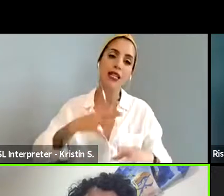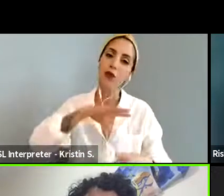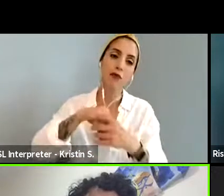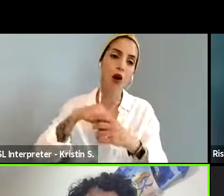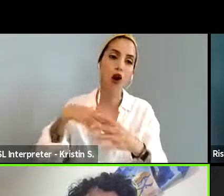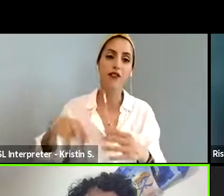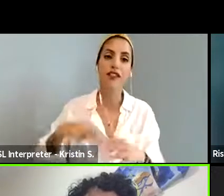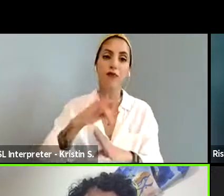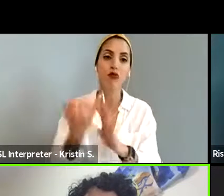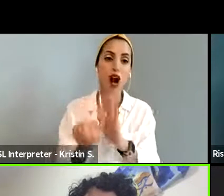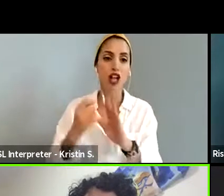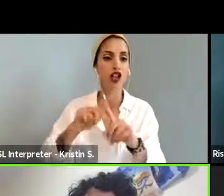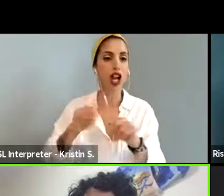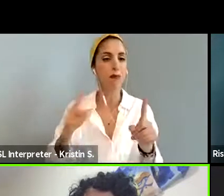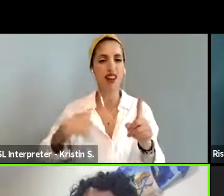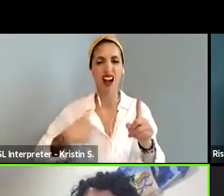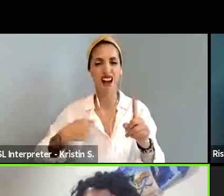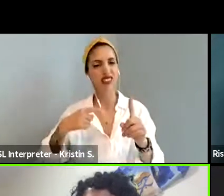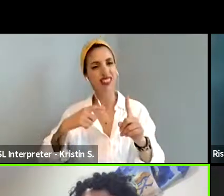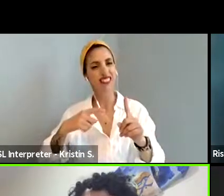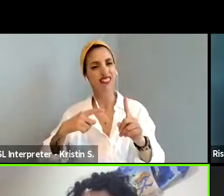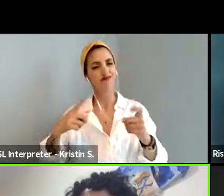brain was highly activated,